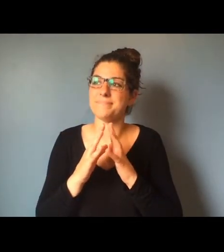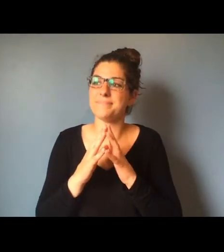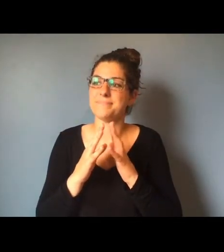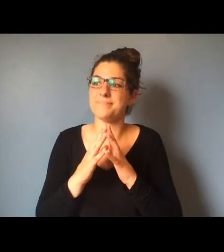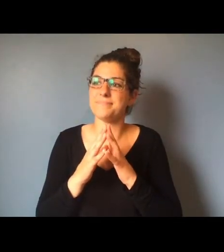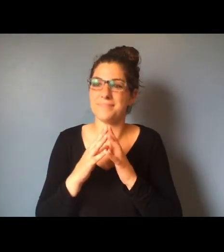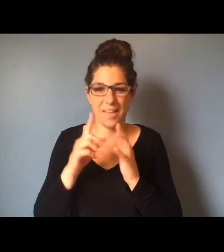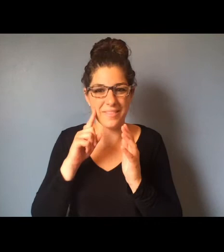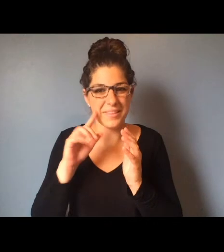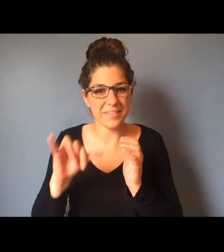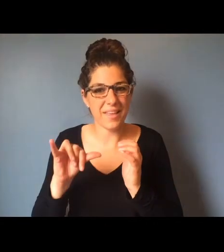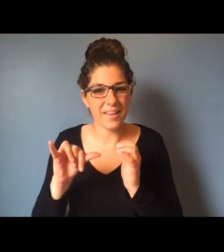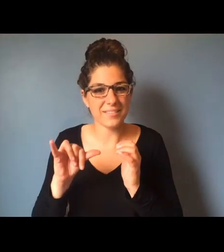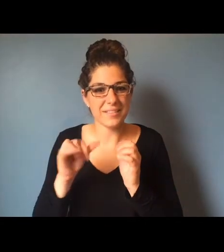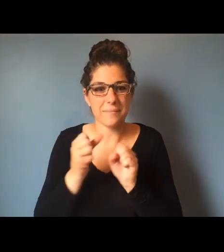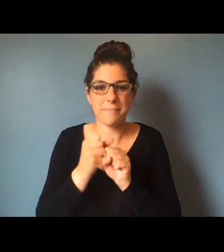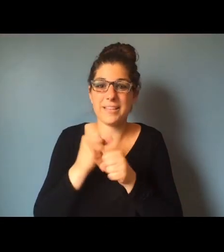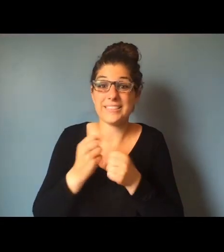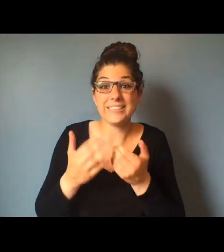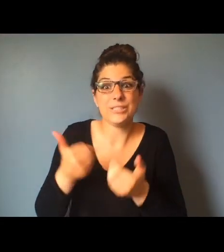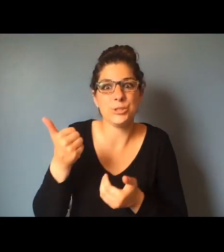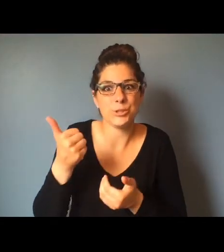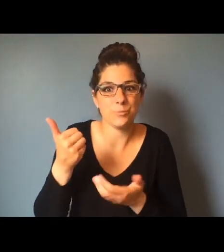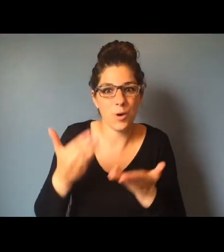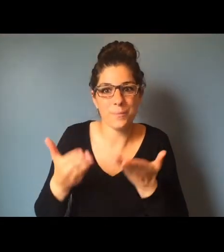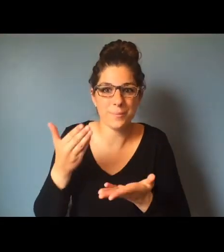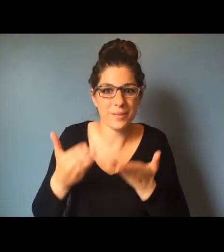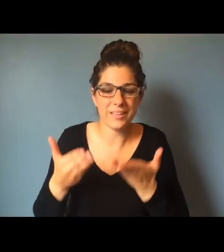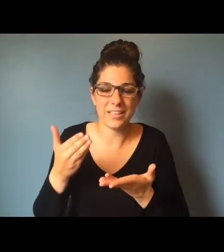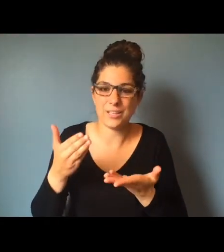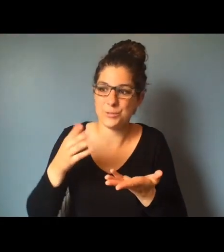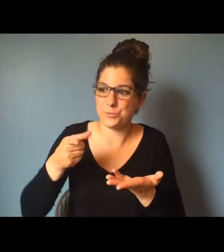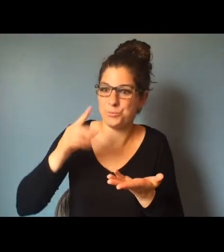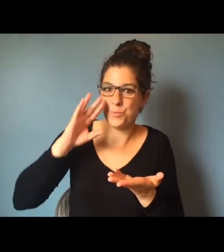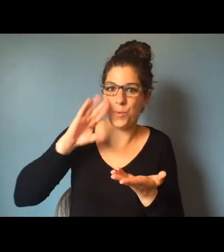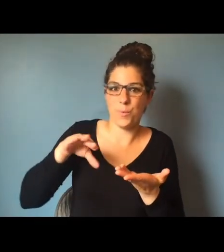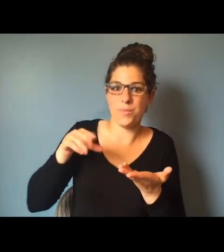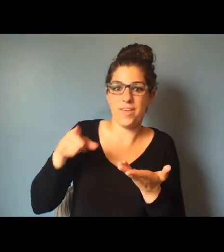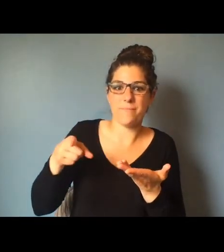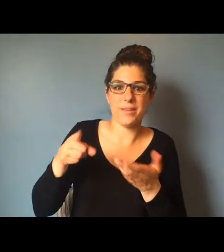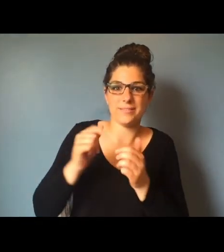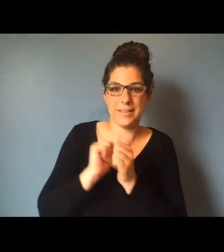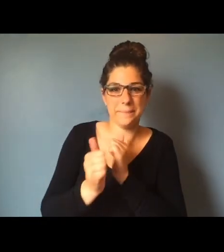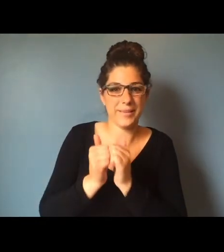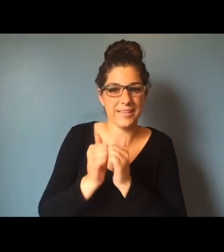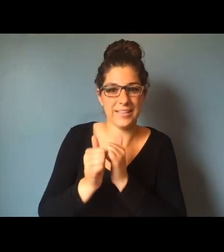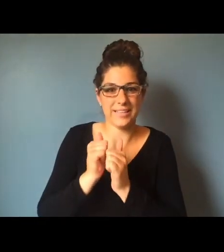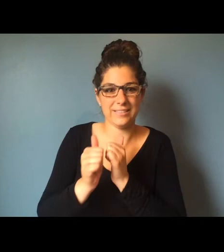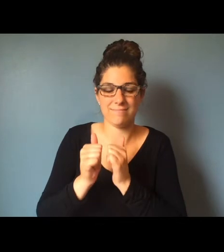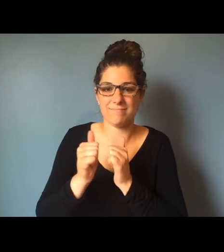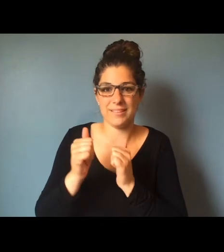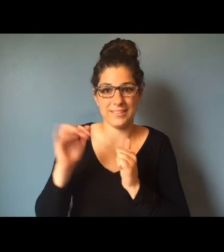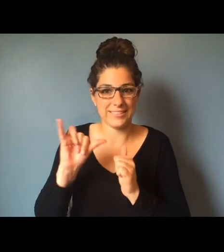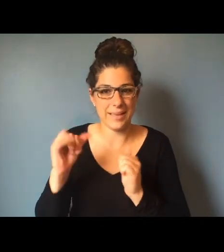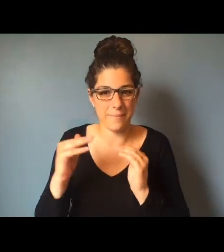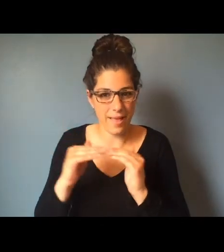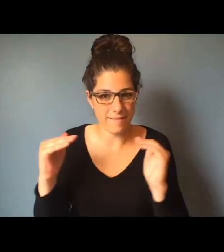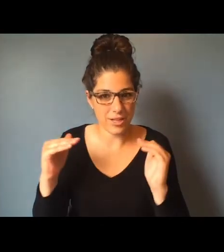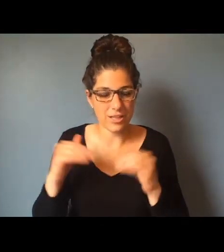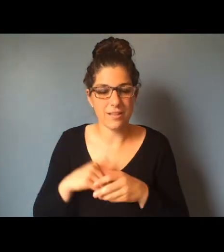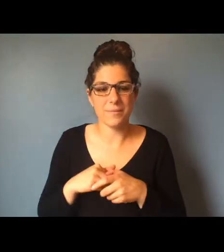I think that's makes things probably easier. That way, that they've been competing on a similar level.